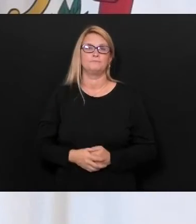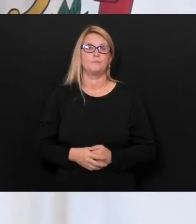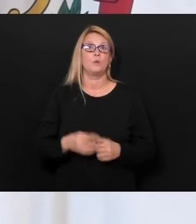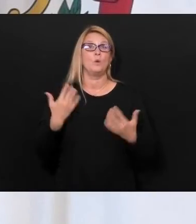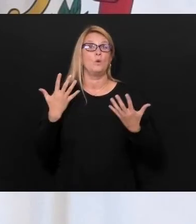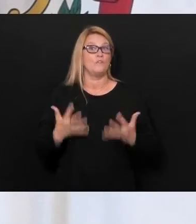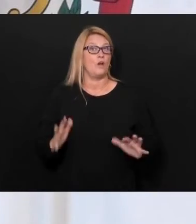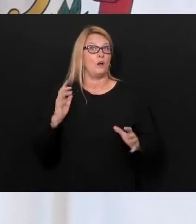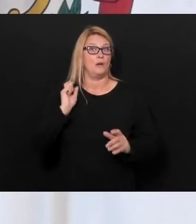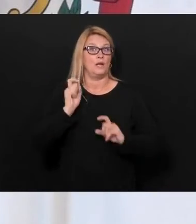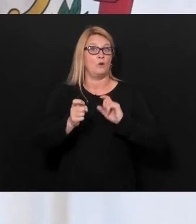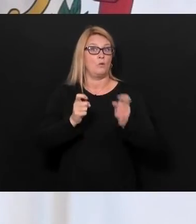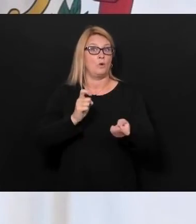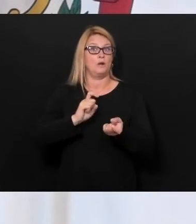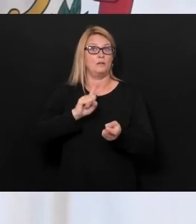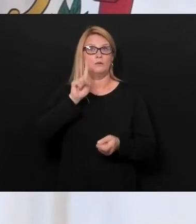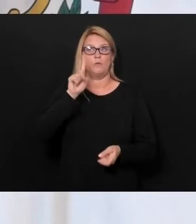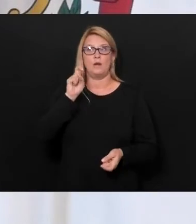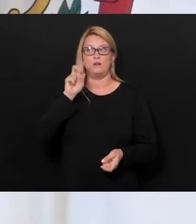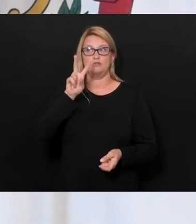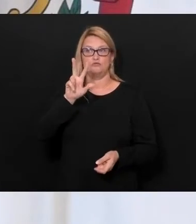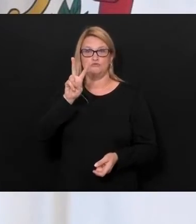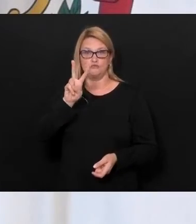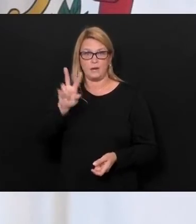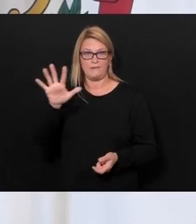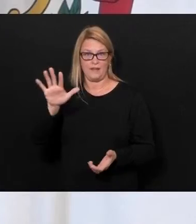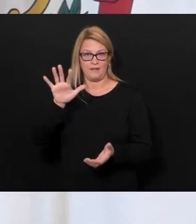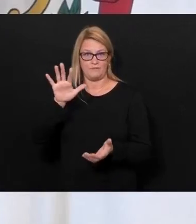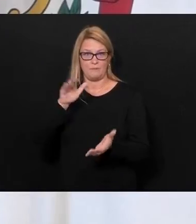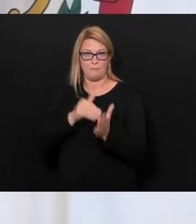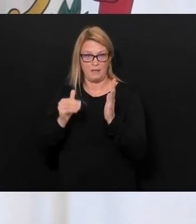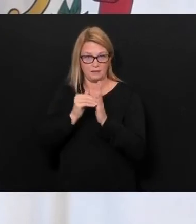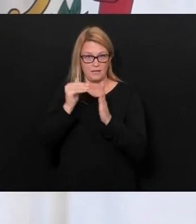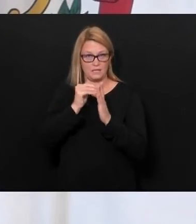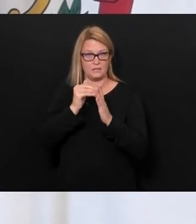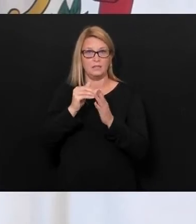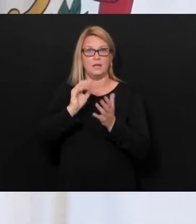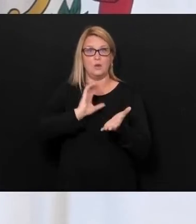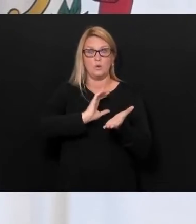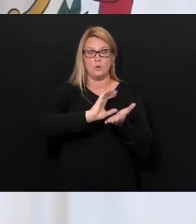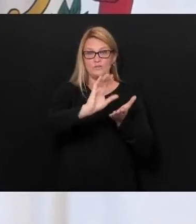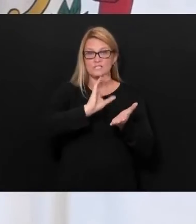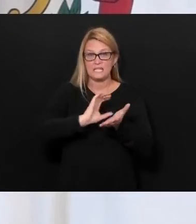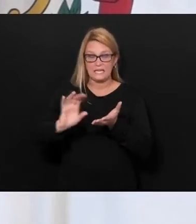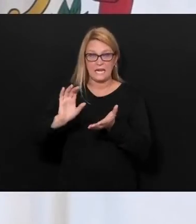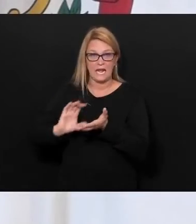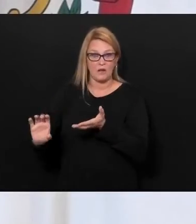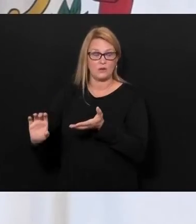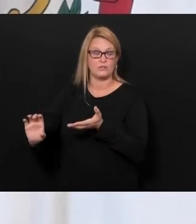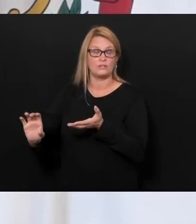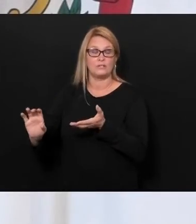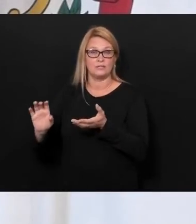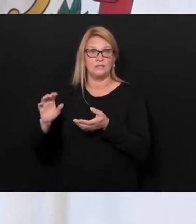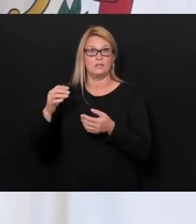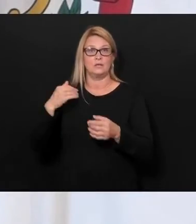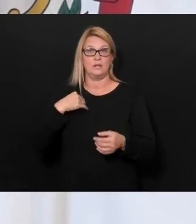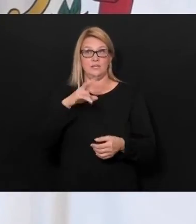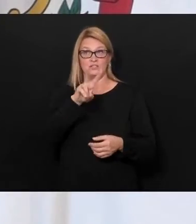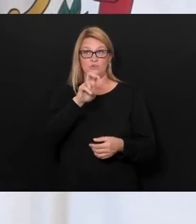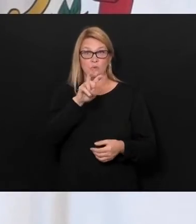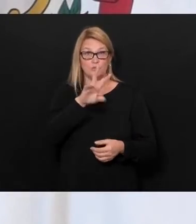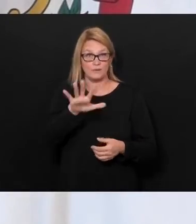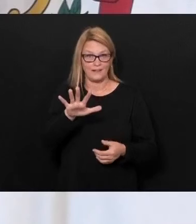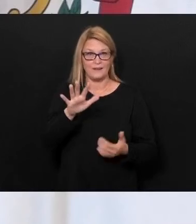of the $225 million that we were first at 200. We modified it, I don't know, to 210 or 215. Then we went to